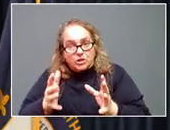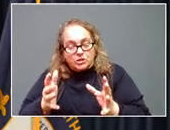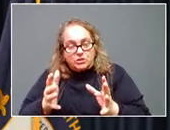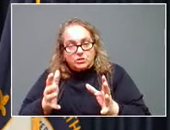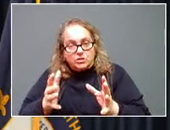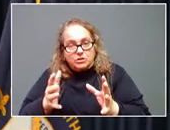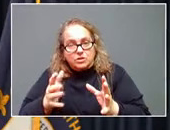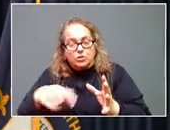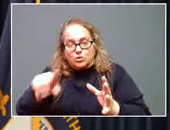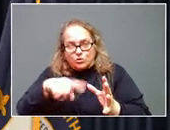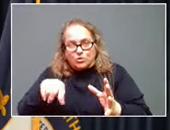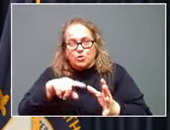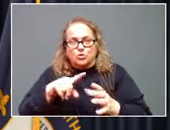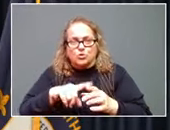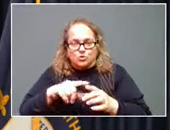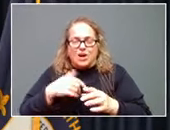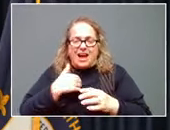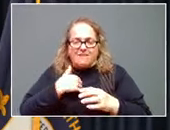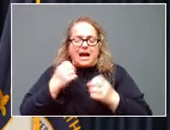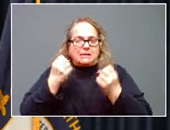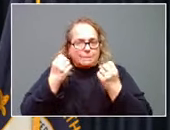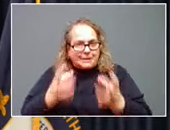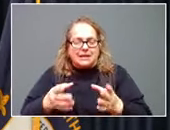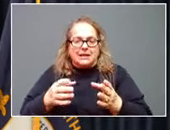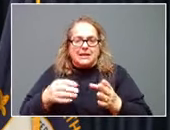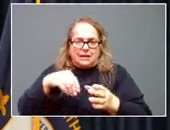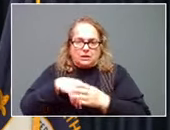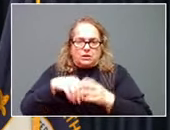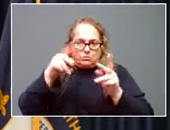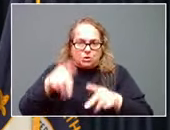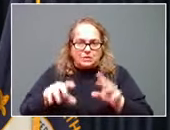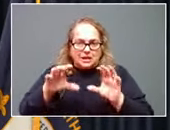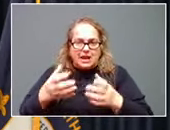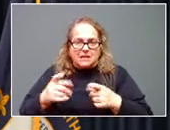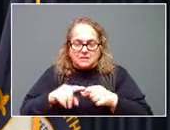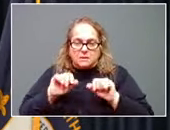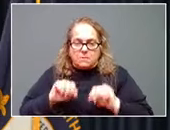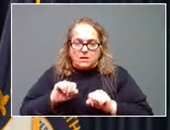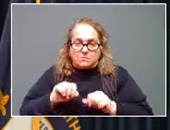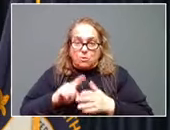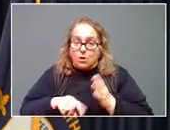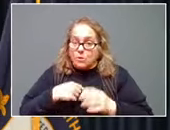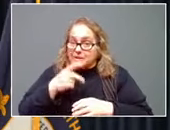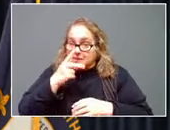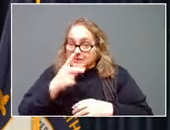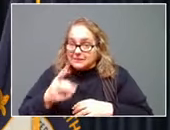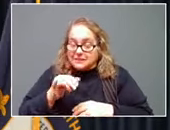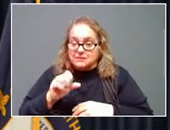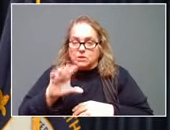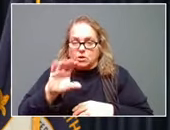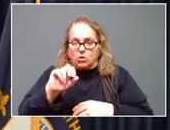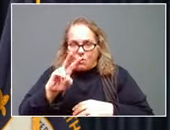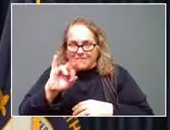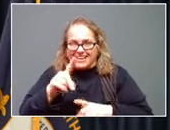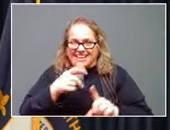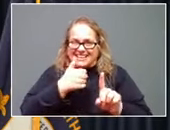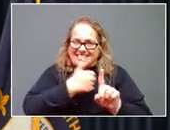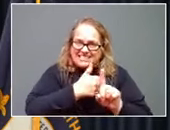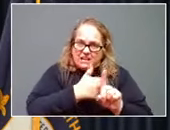many in-person classes as possible. What we're seeing is COVID itself